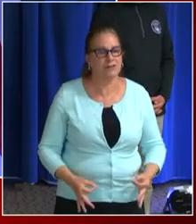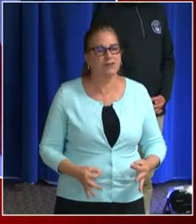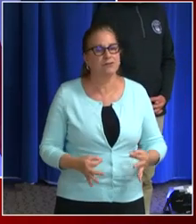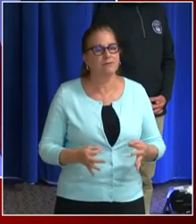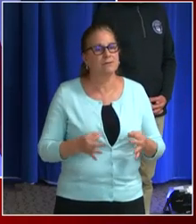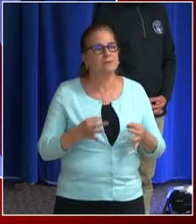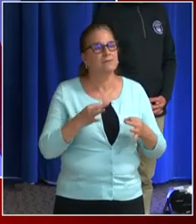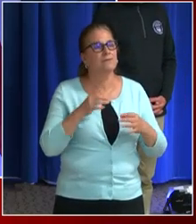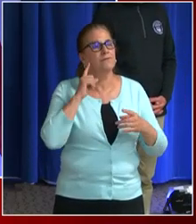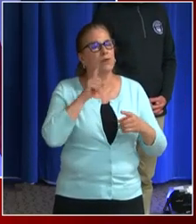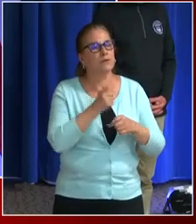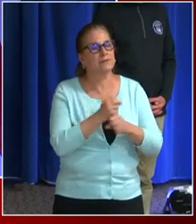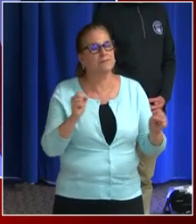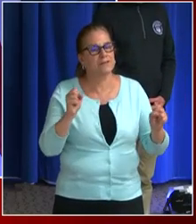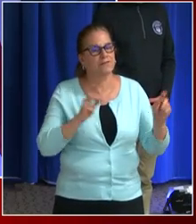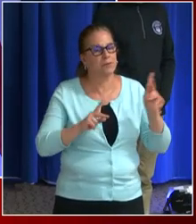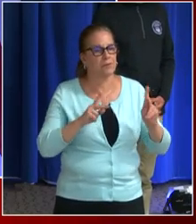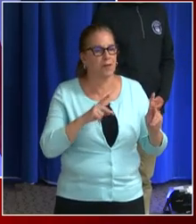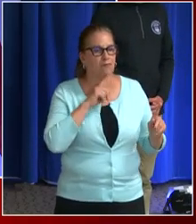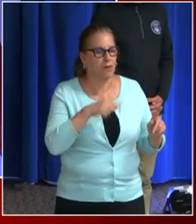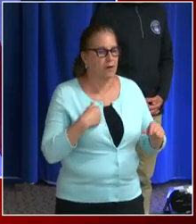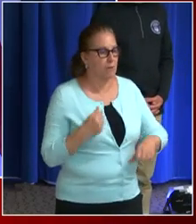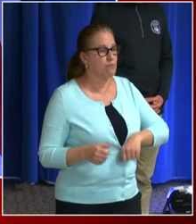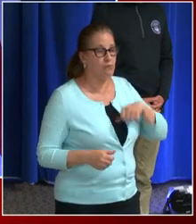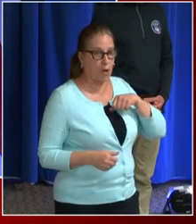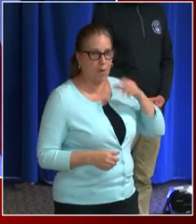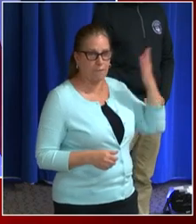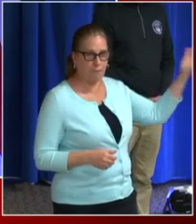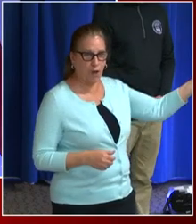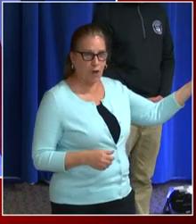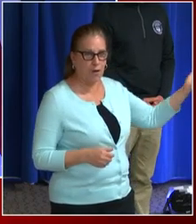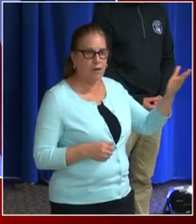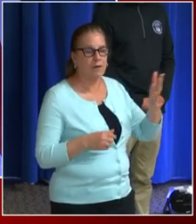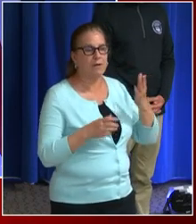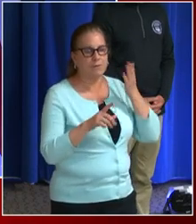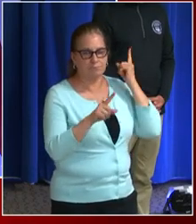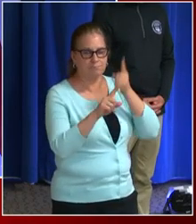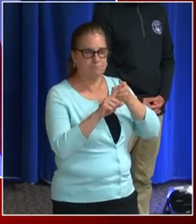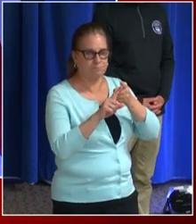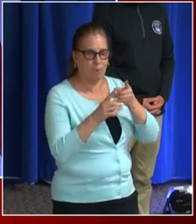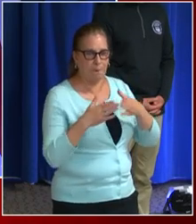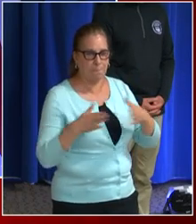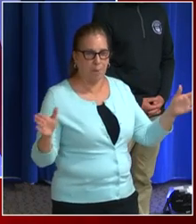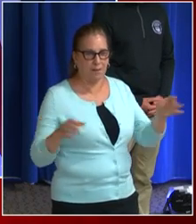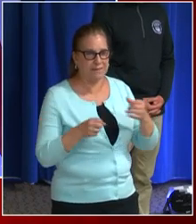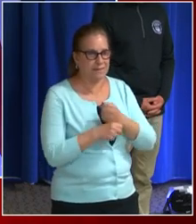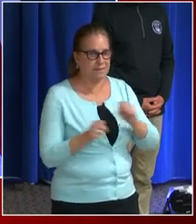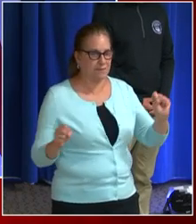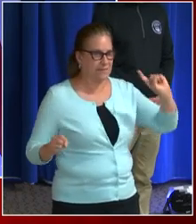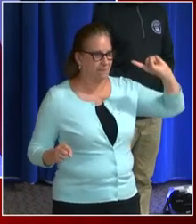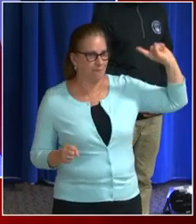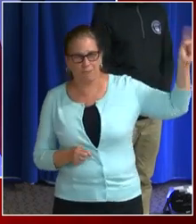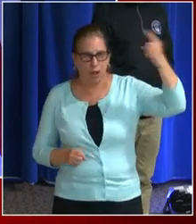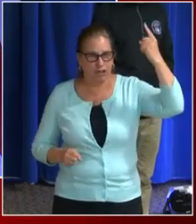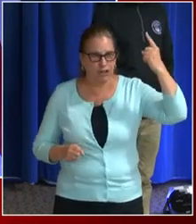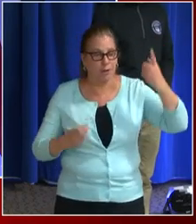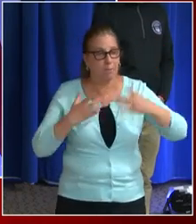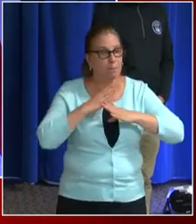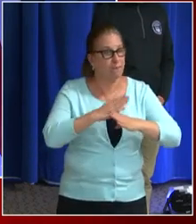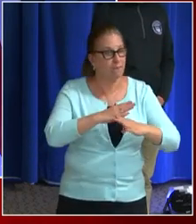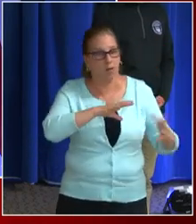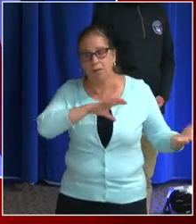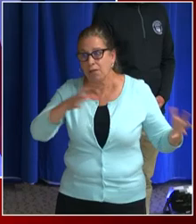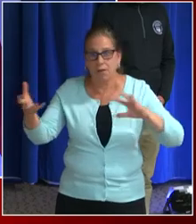of her to choose public safety and to prevent violence over